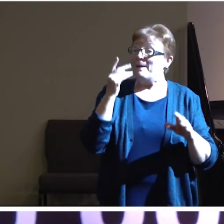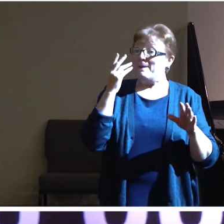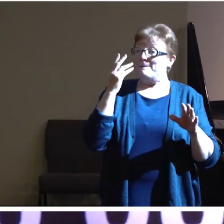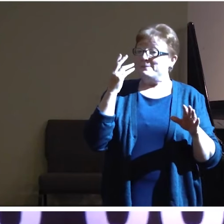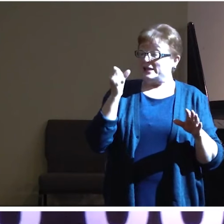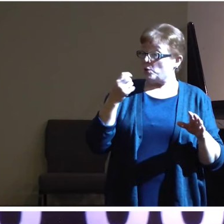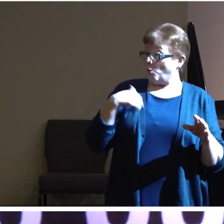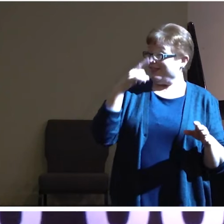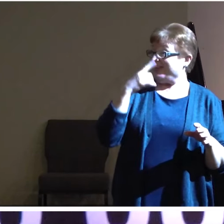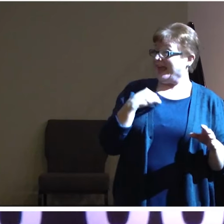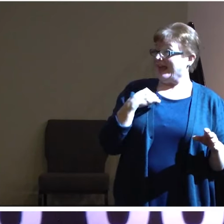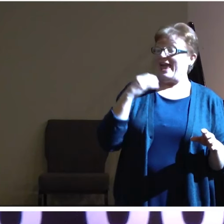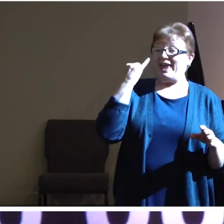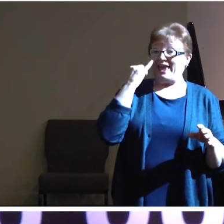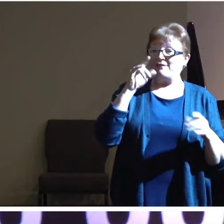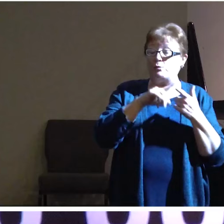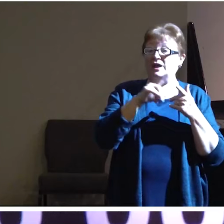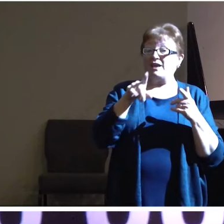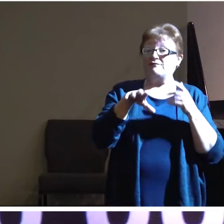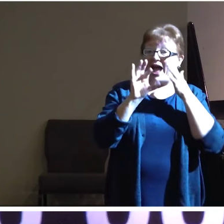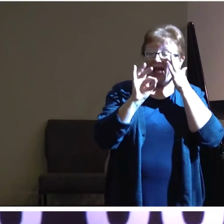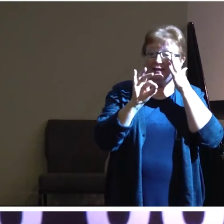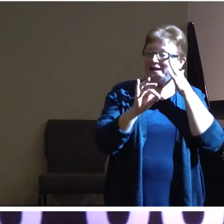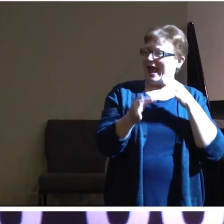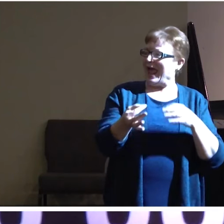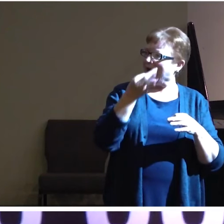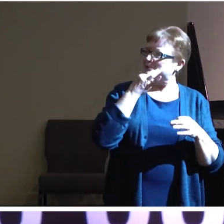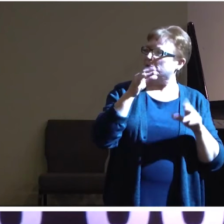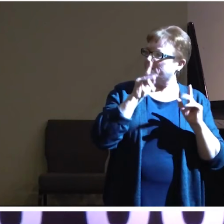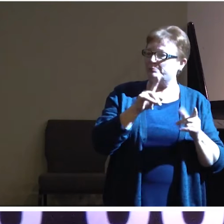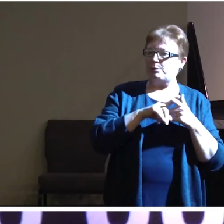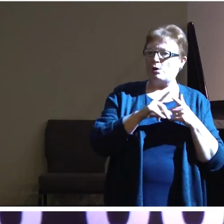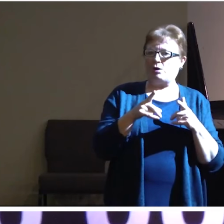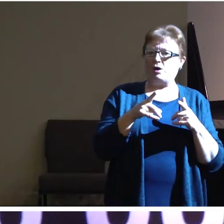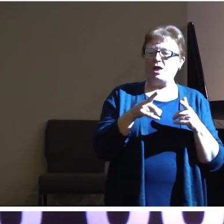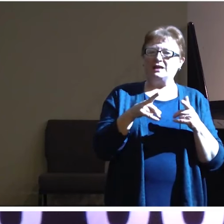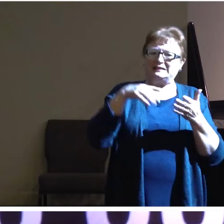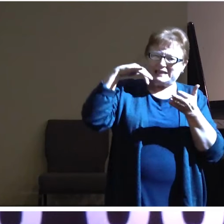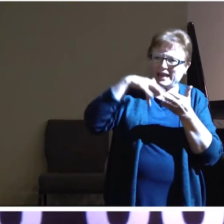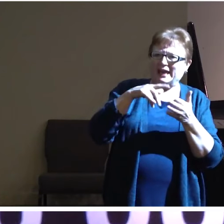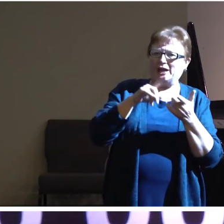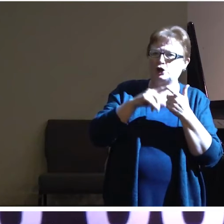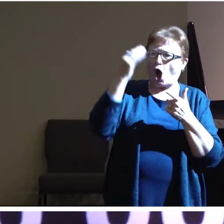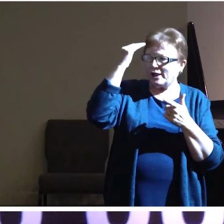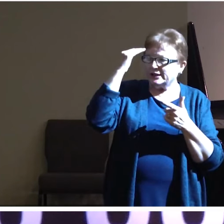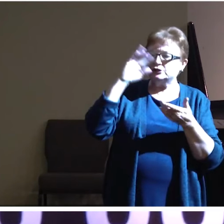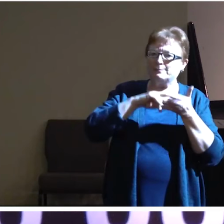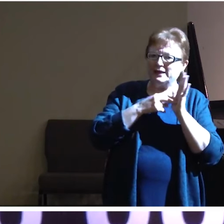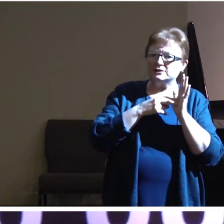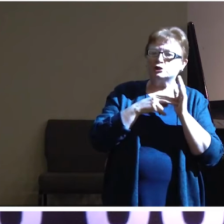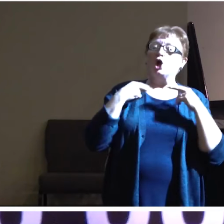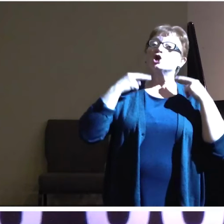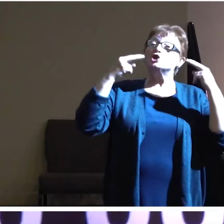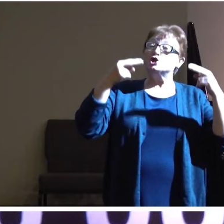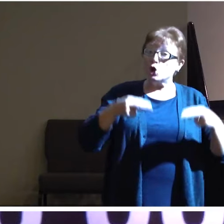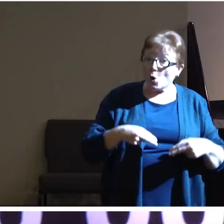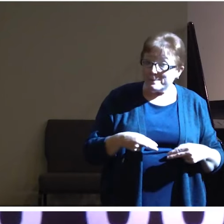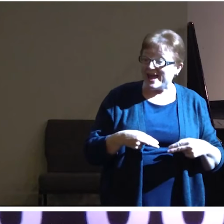that the ultimate epistemological system is human reason. Now, this is relatively